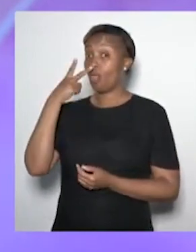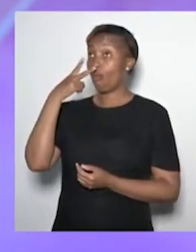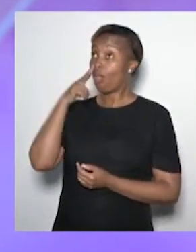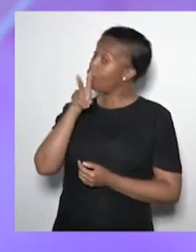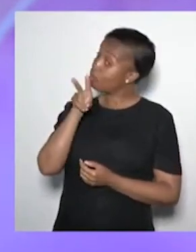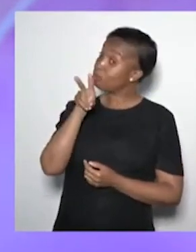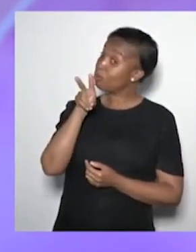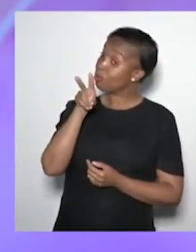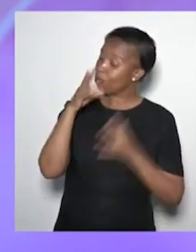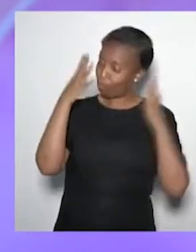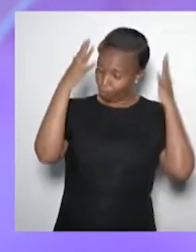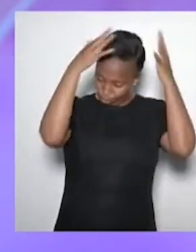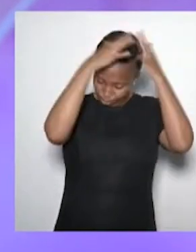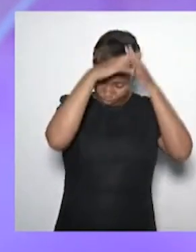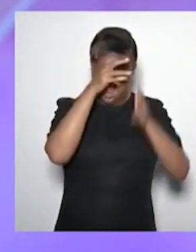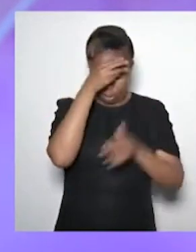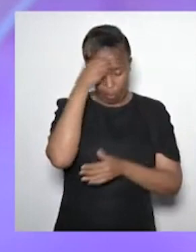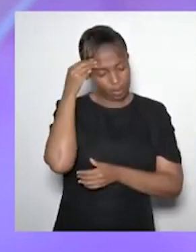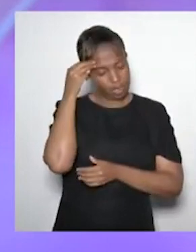Bishop Musa.